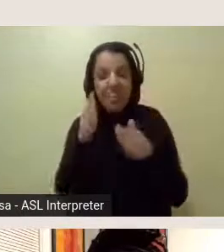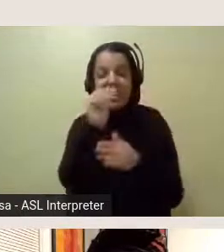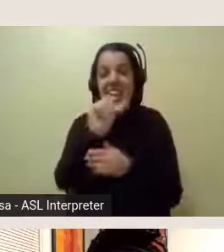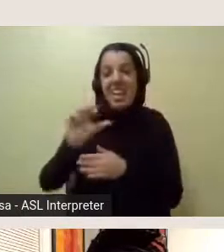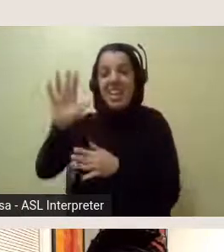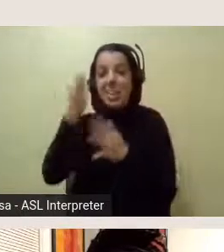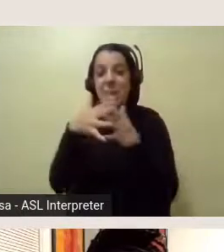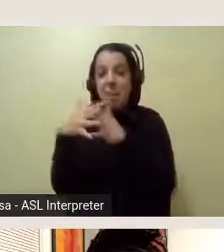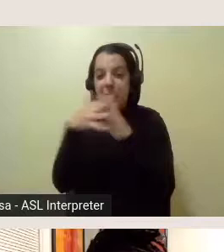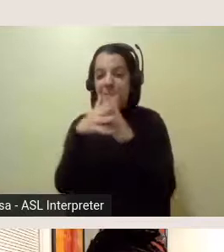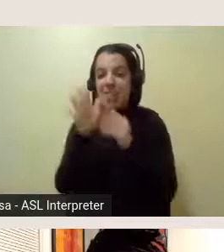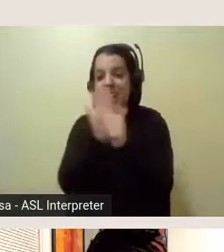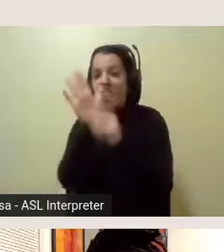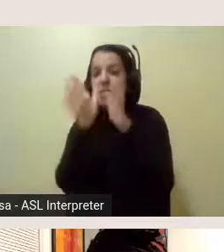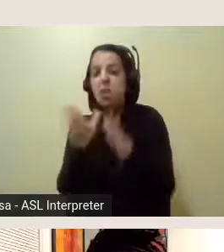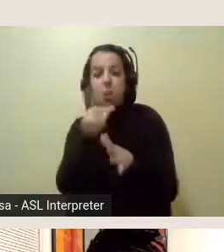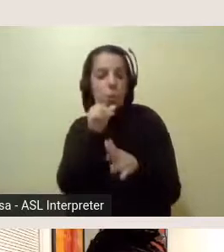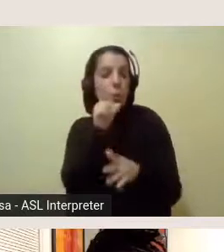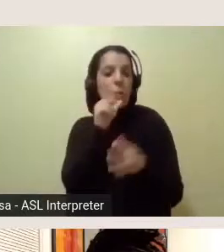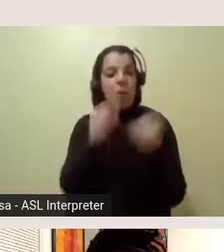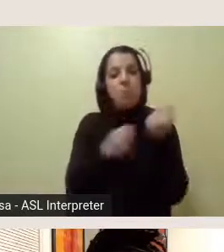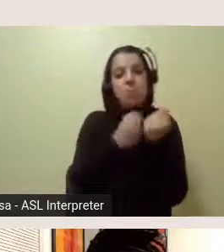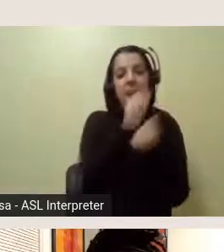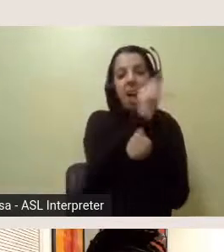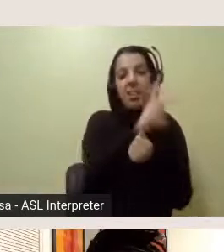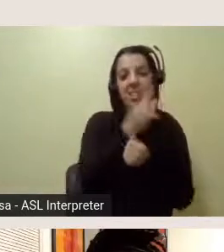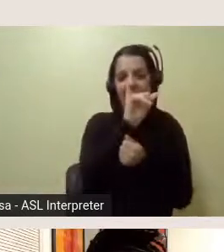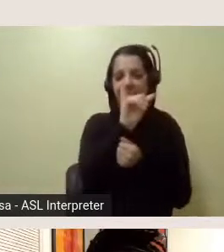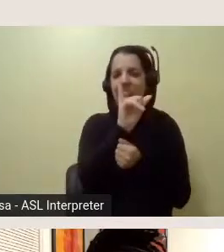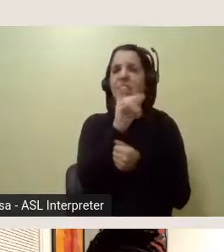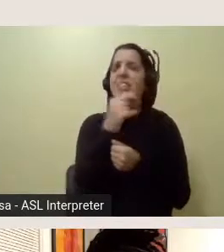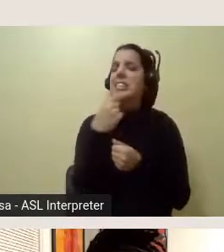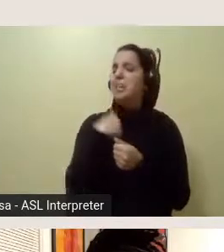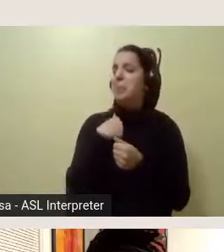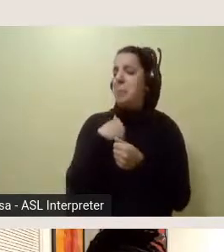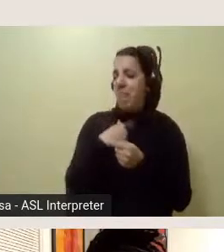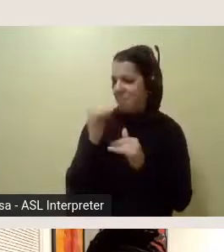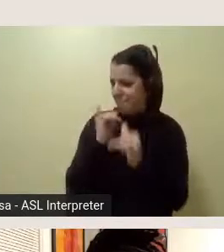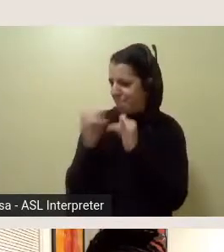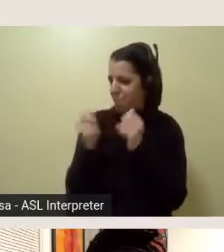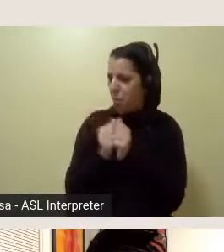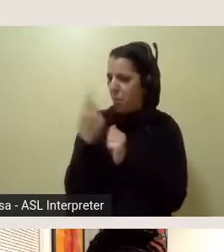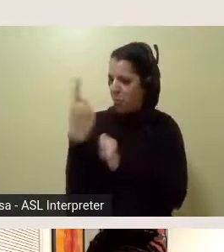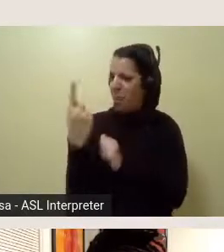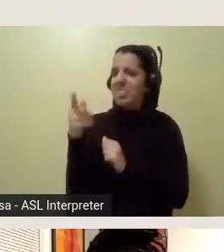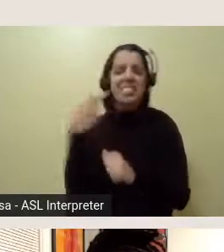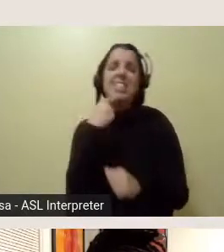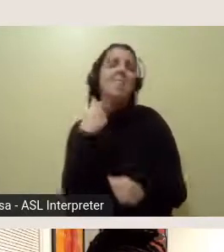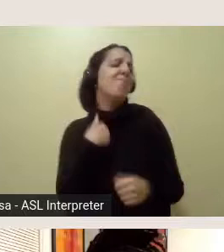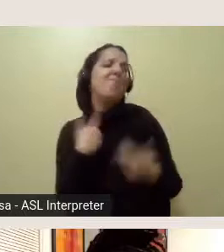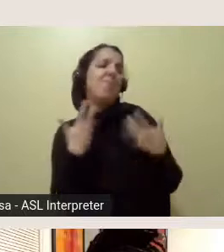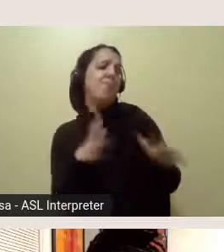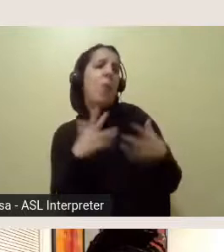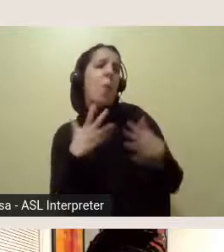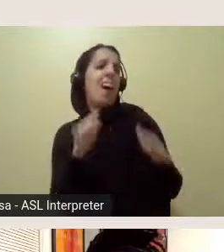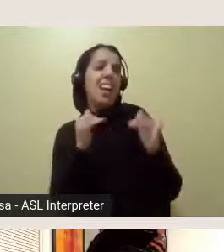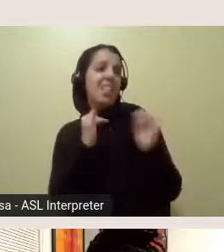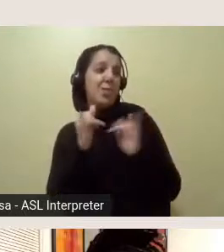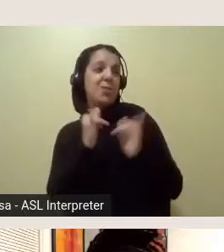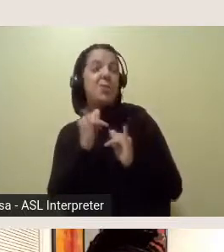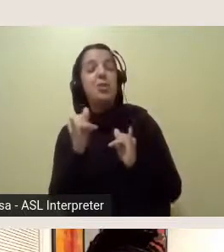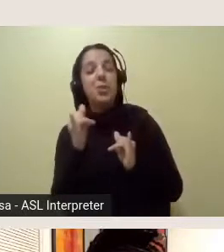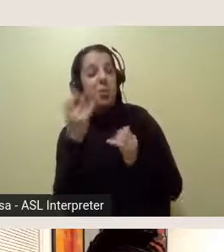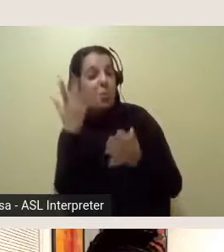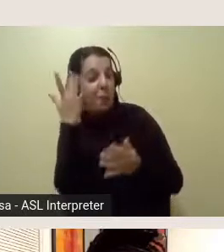that one organizer, she said that she almost didn't want to do the interview because for her, she didn't, you know, their movement as